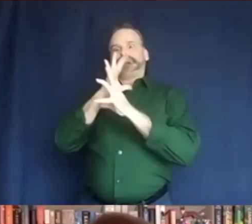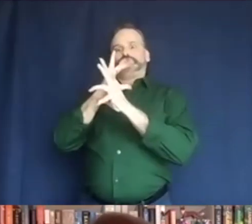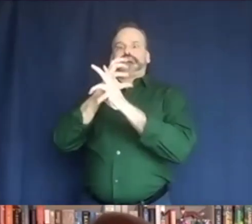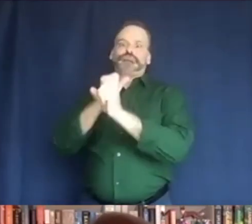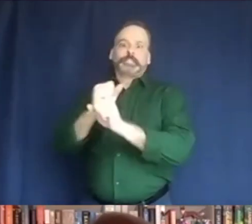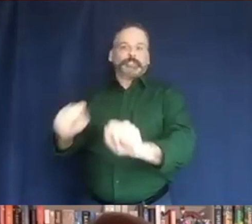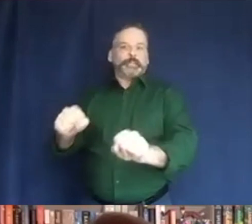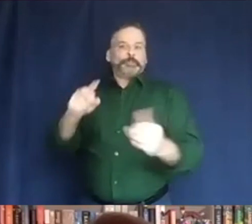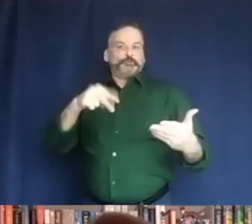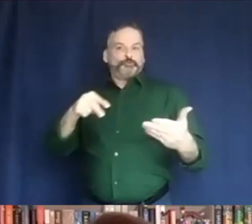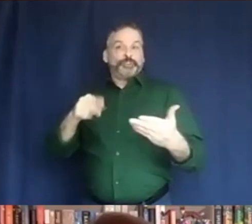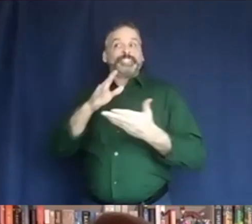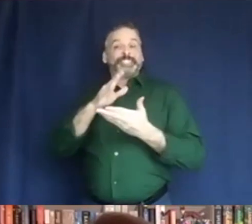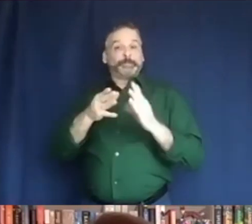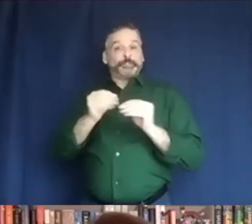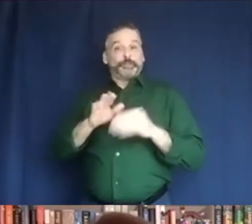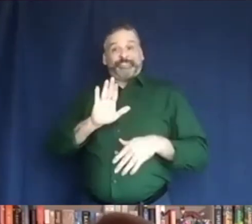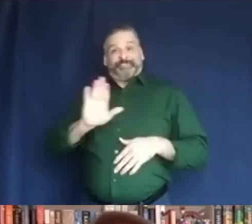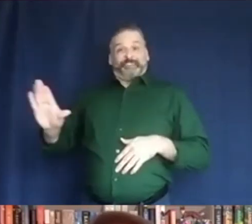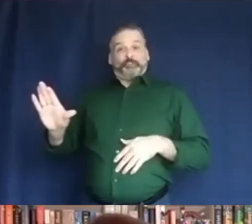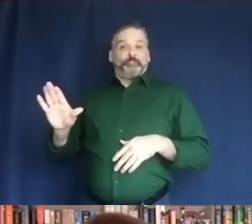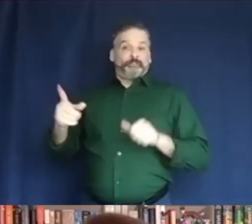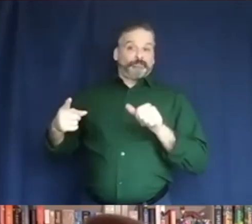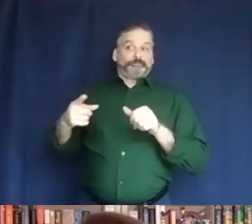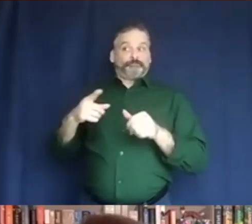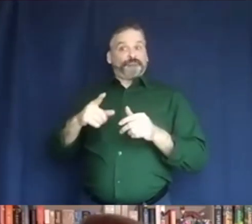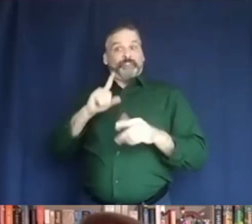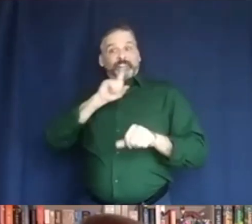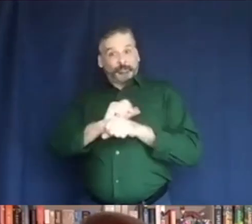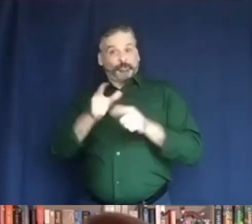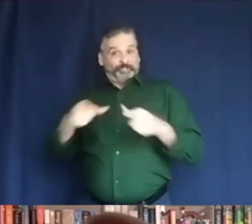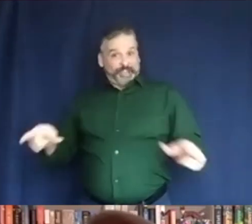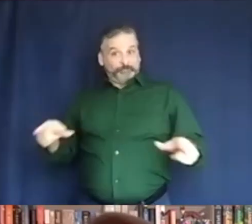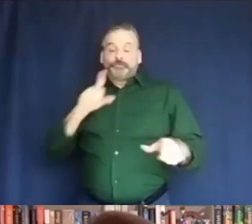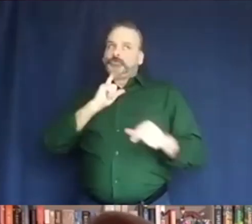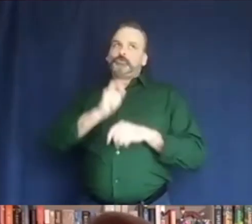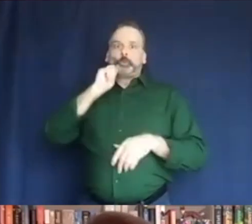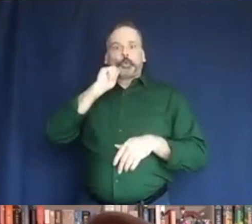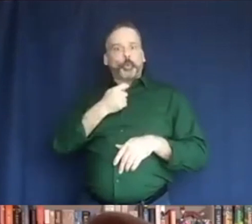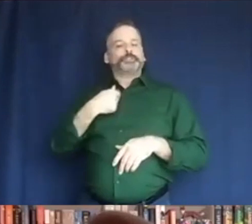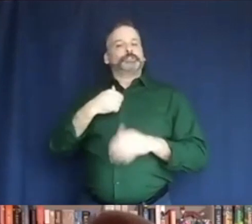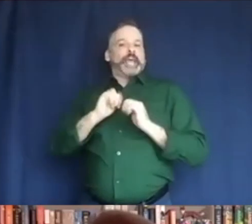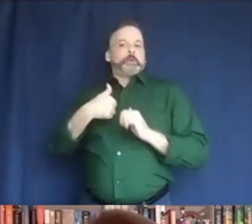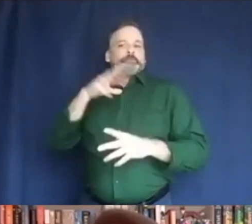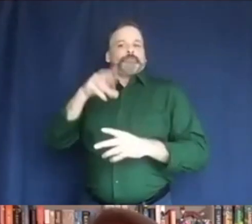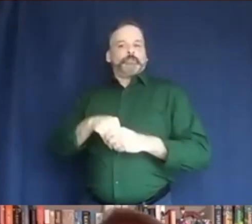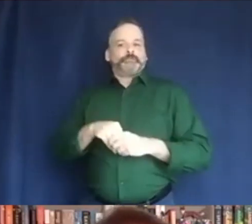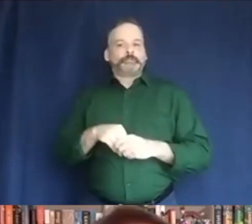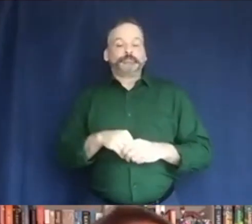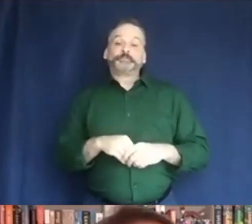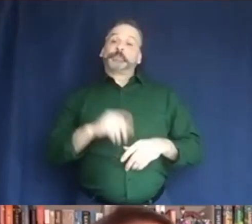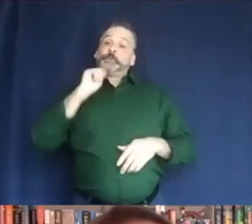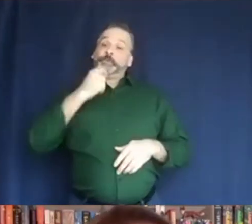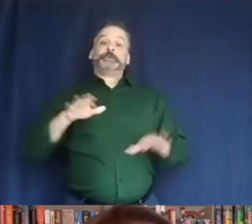of the stories like in their original language, which was super cool. So that's how I came to get into mythology. Cool. That's